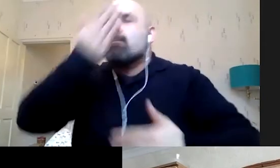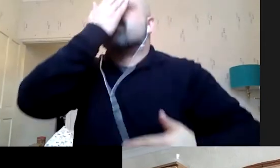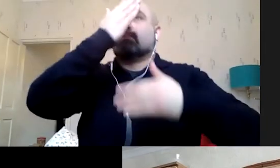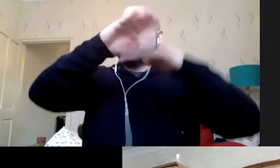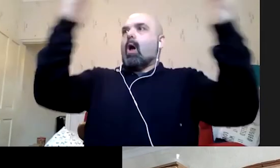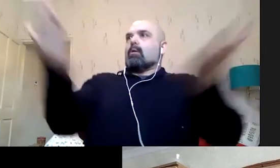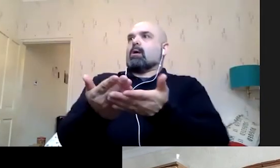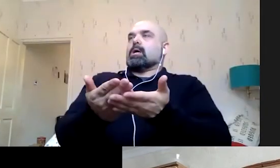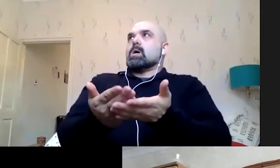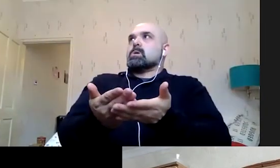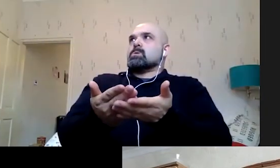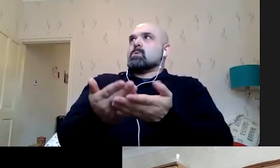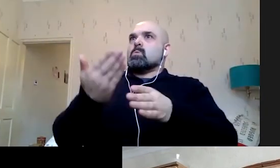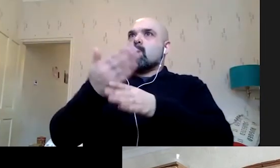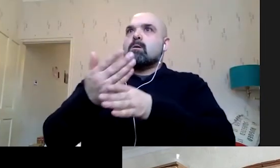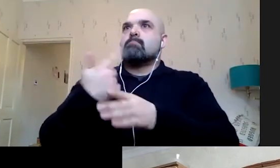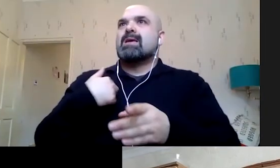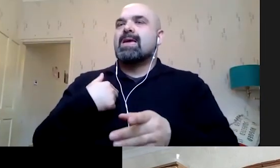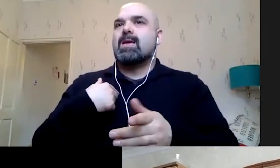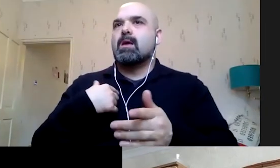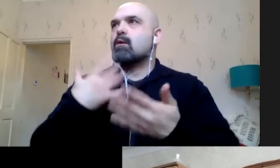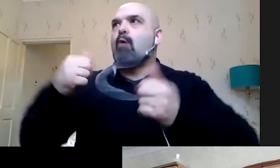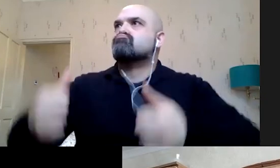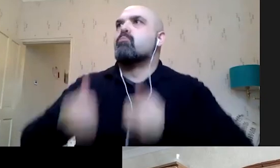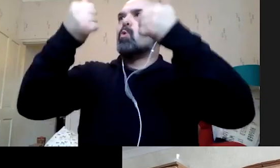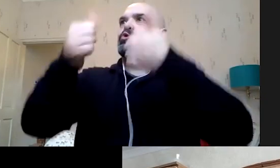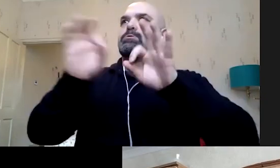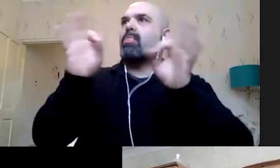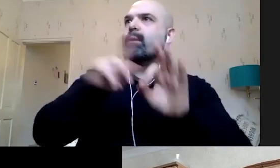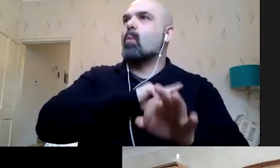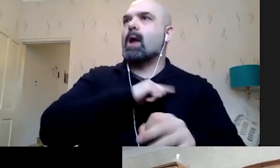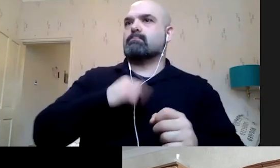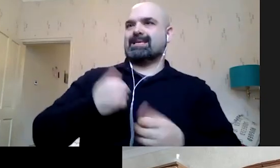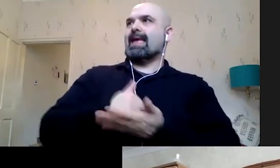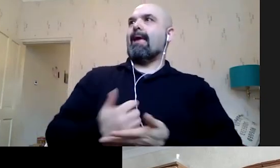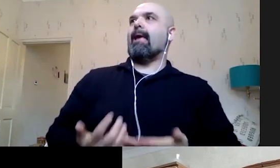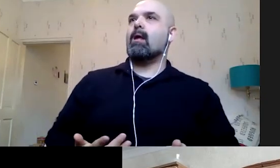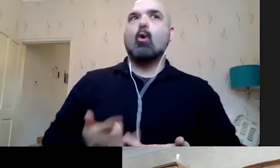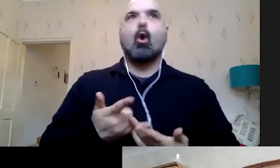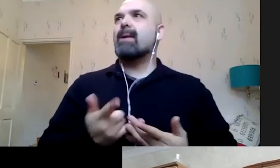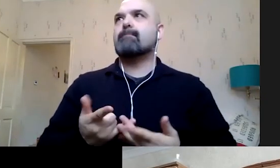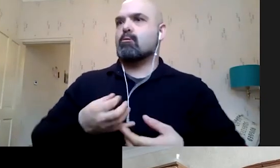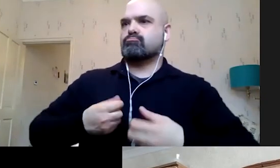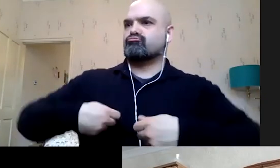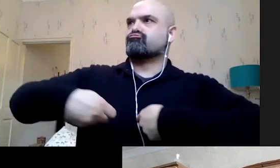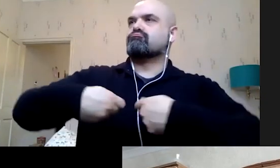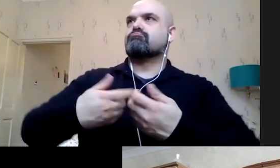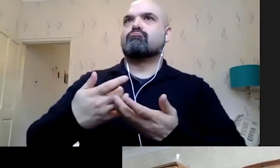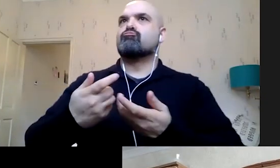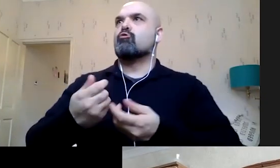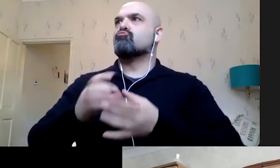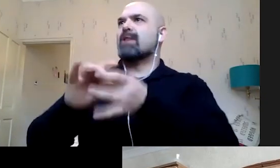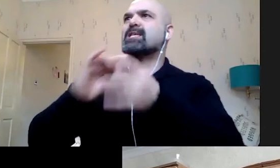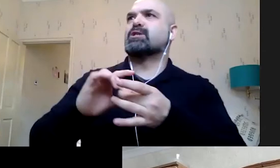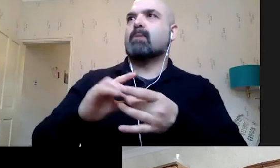be passed down for promotions because I'm gay, or will people not get on with me the same, will my boss not like me because